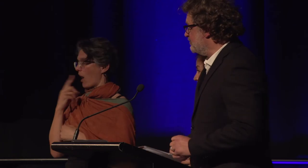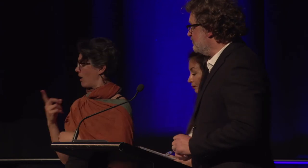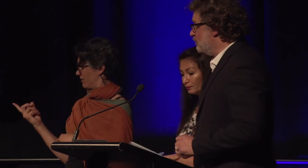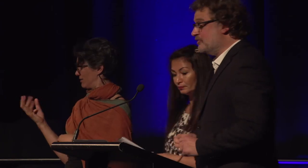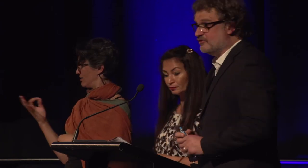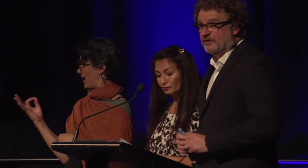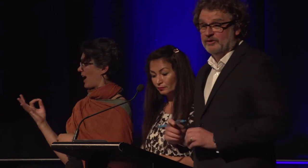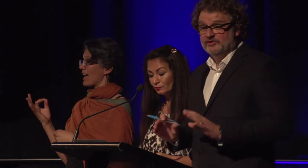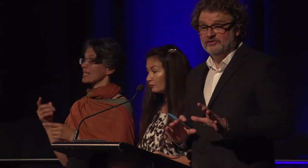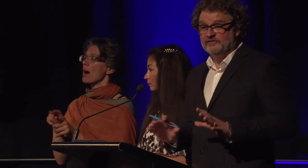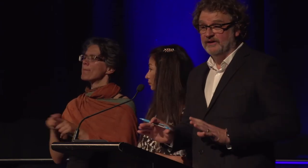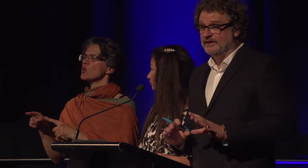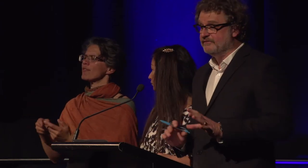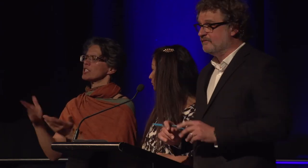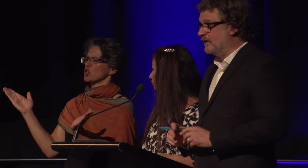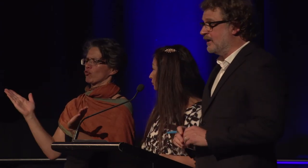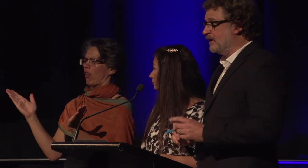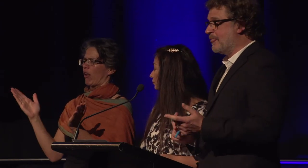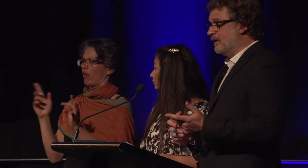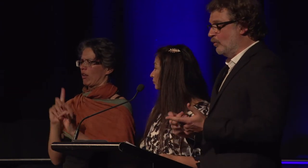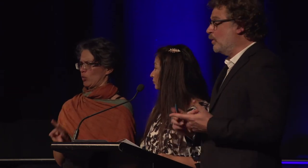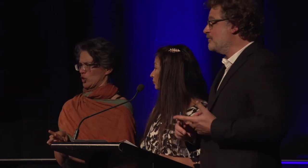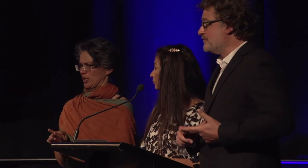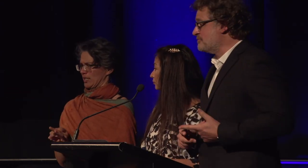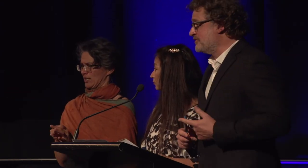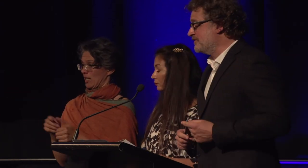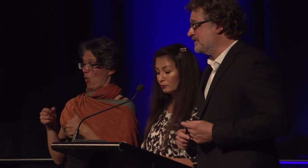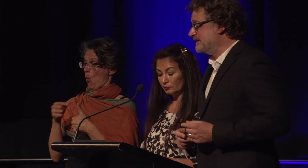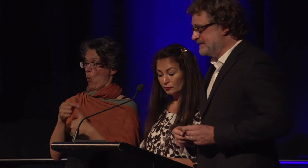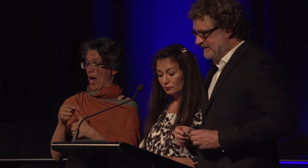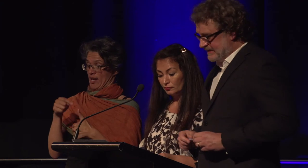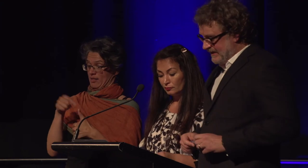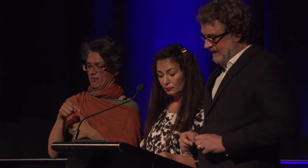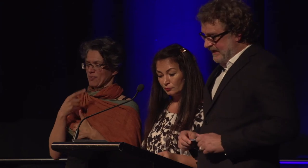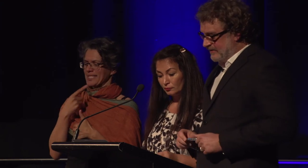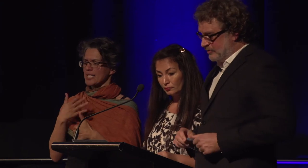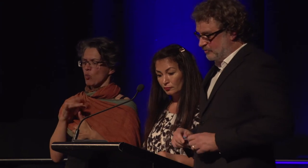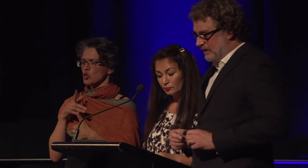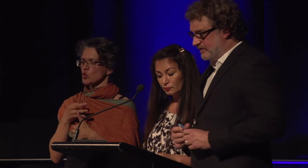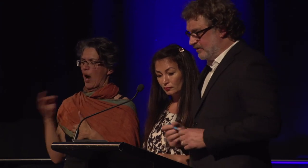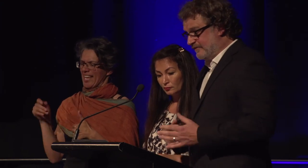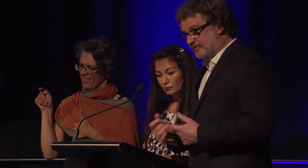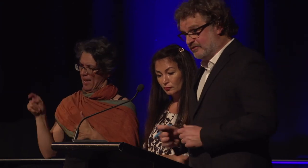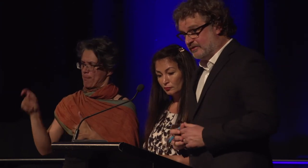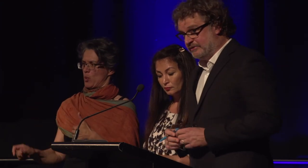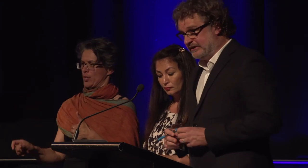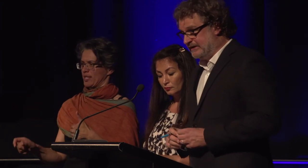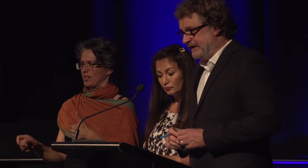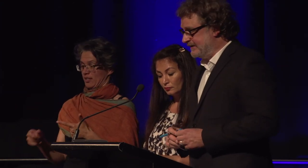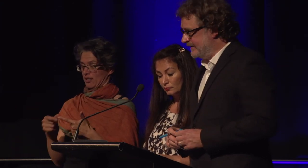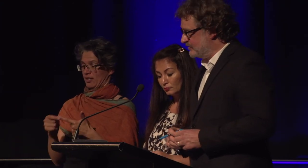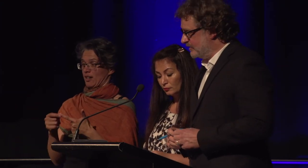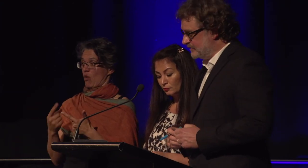these questions were generic questions, funnily enough. One was specific, and there was one that I felt suited a